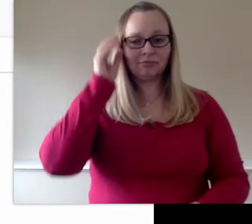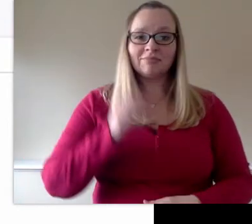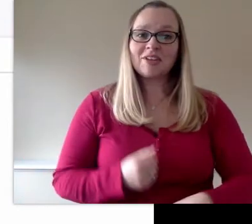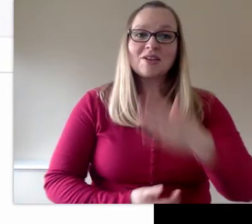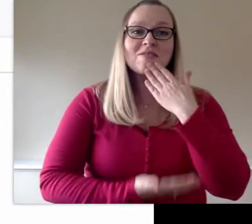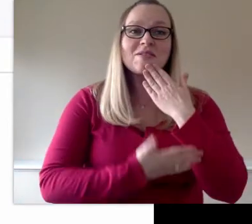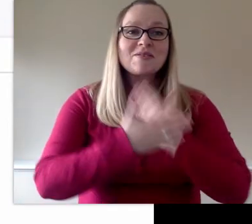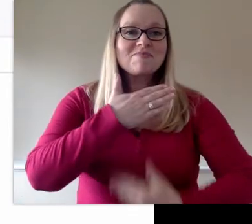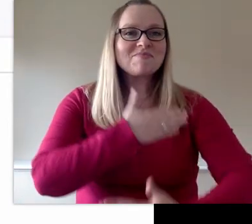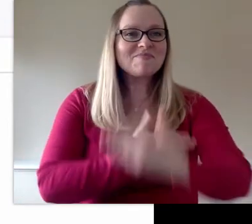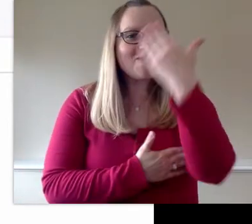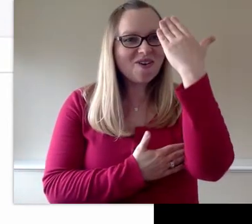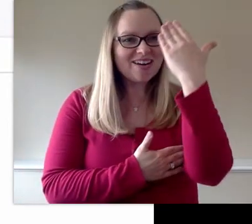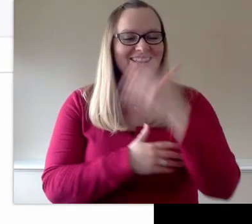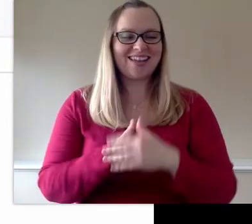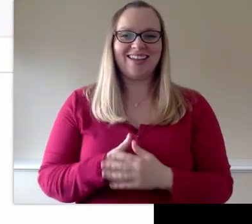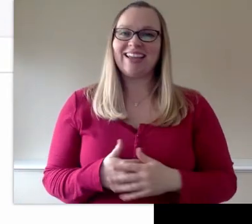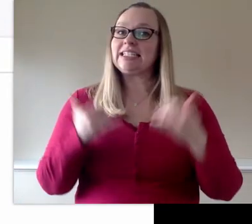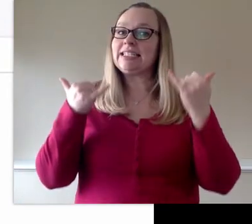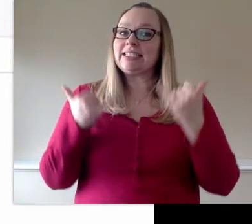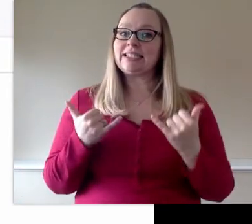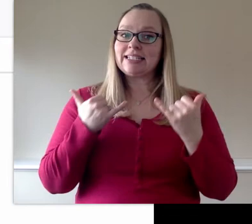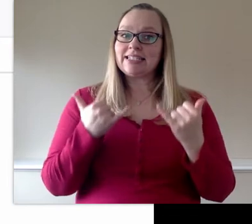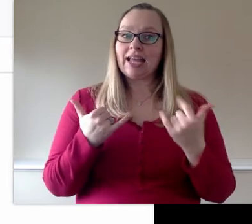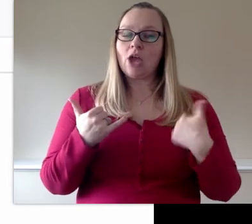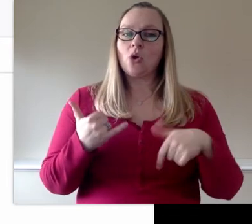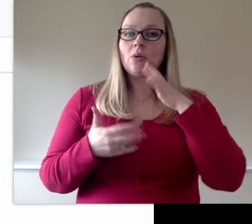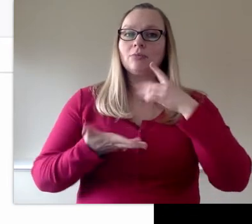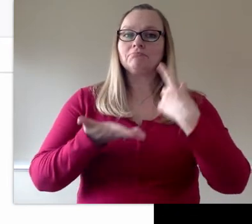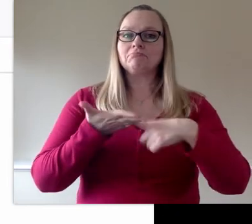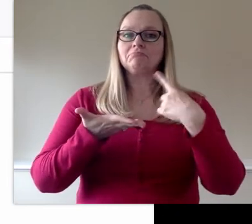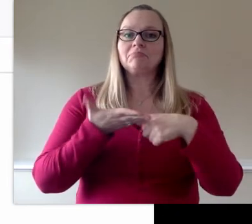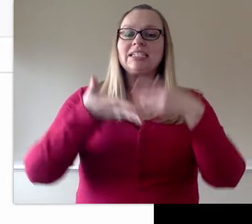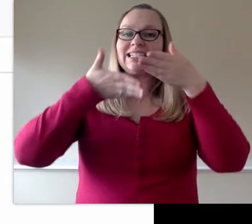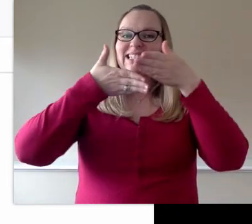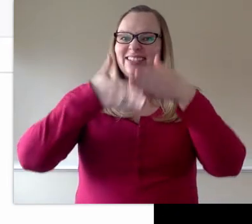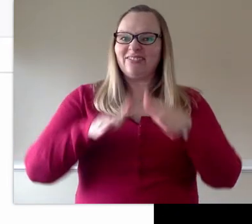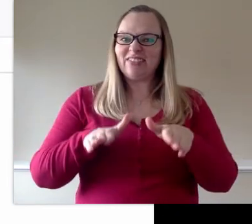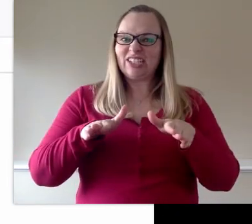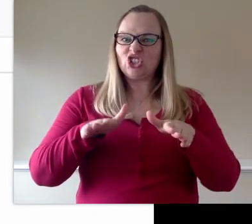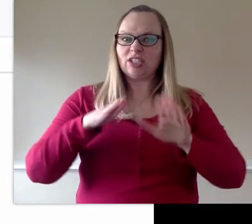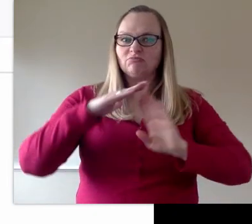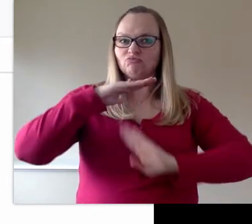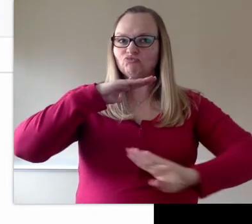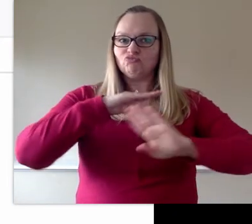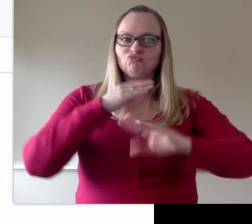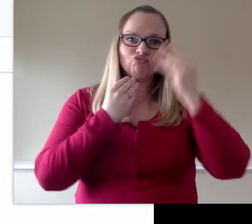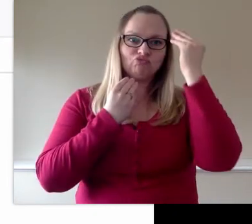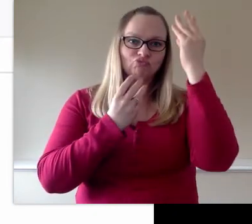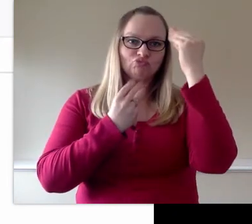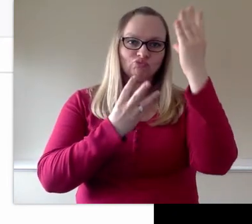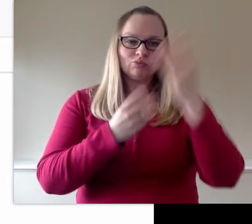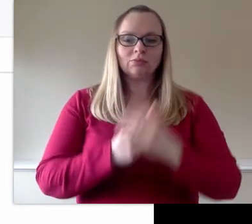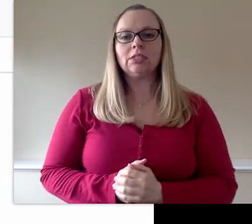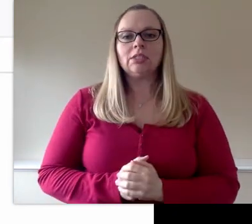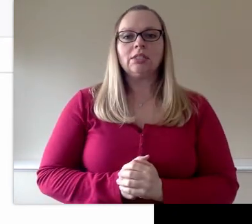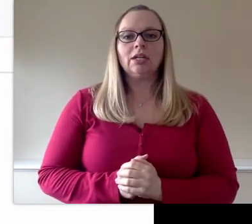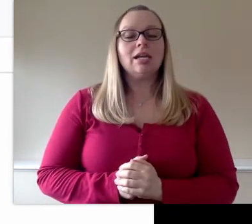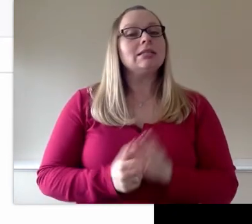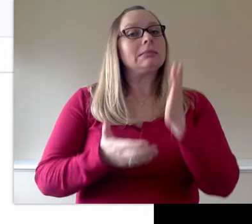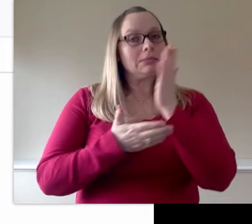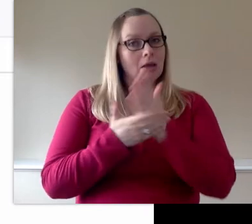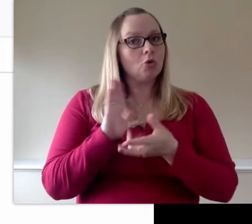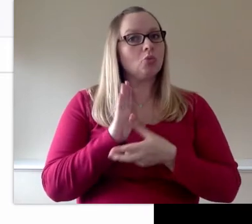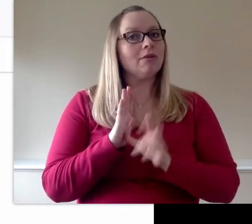Good morning, class. Today we are going to cover some division basics. Some of this is a